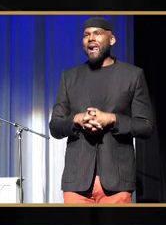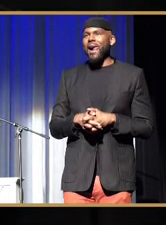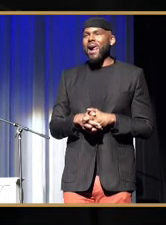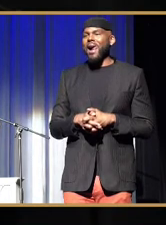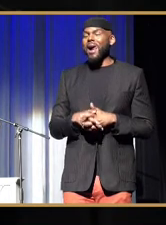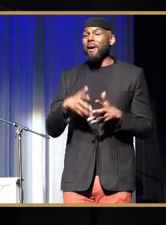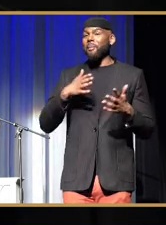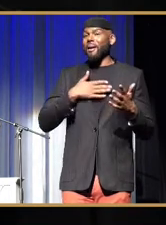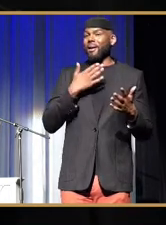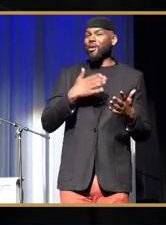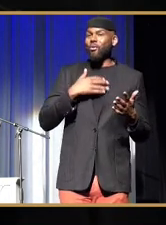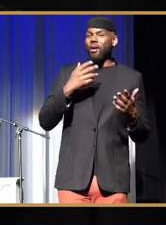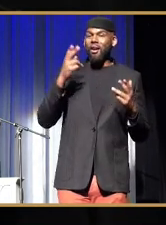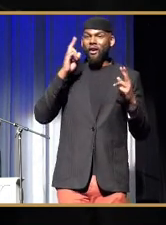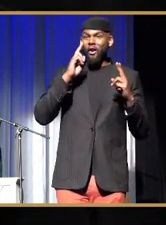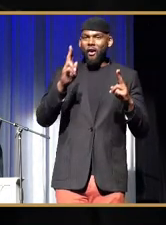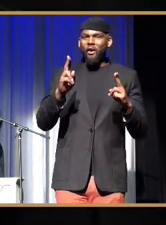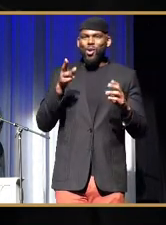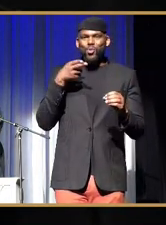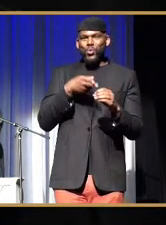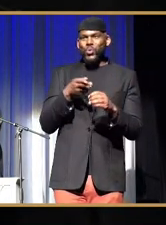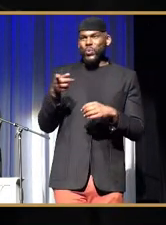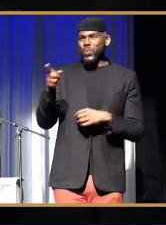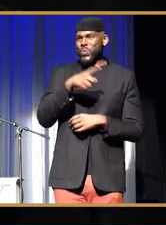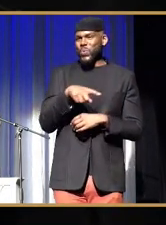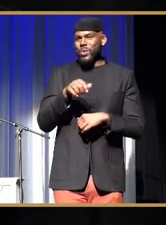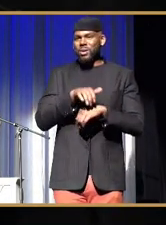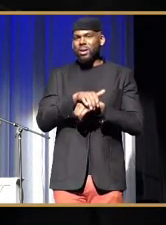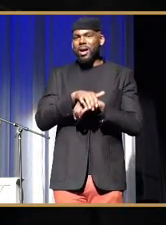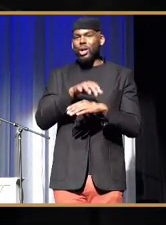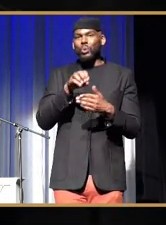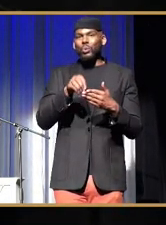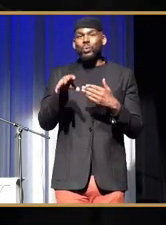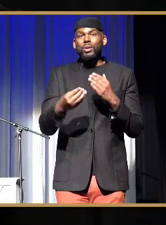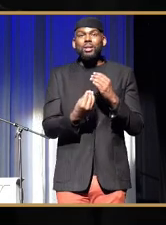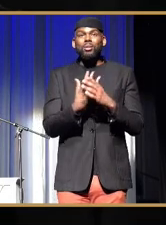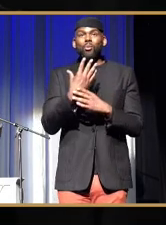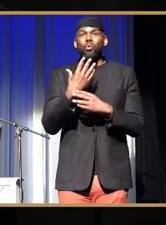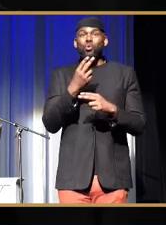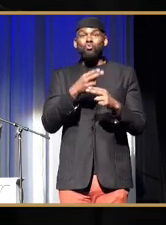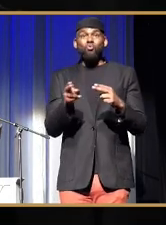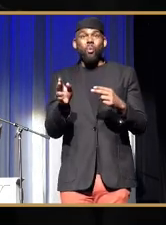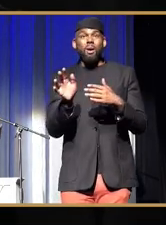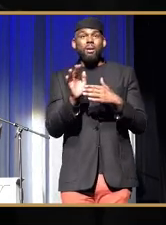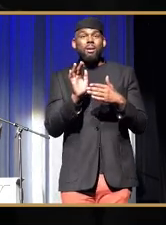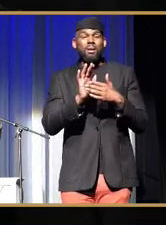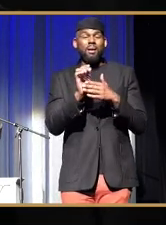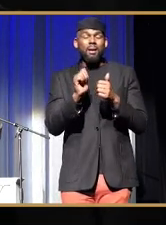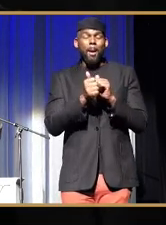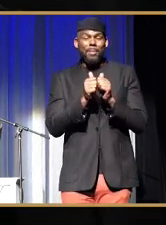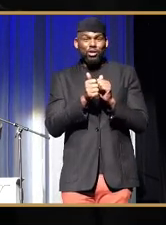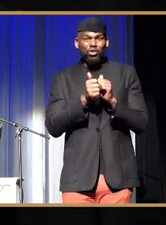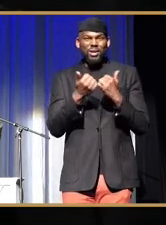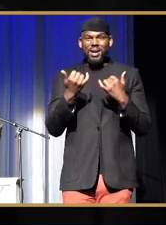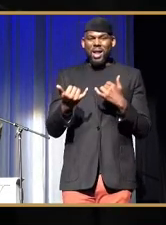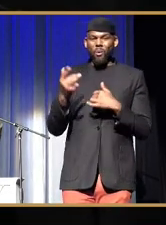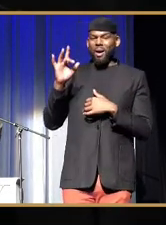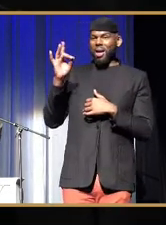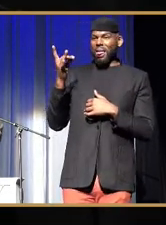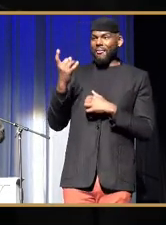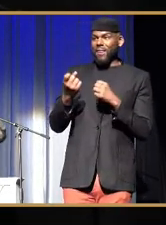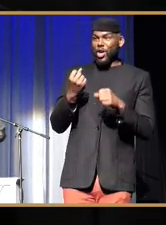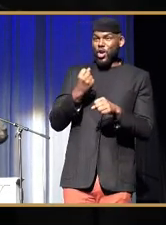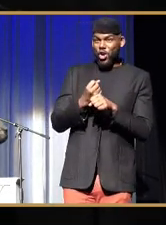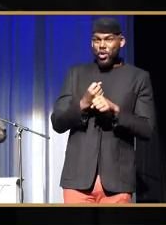It's my great honor to be with you tonight. The Student and Emerging Shorts competitions are in their eighth year,